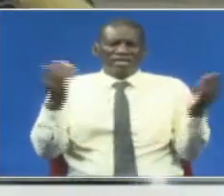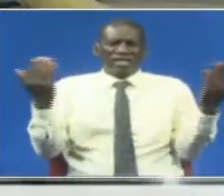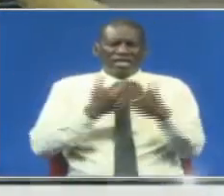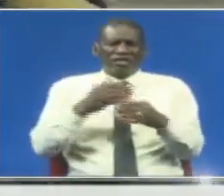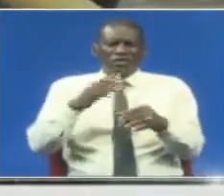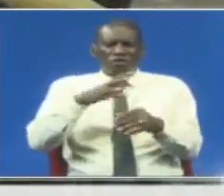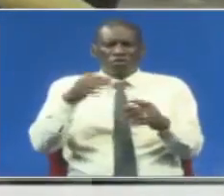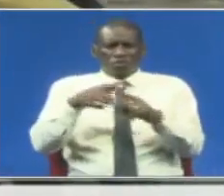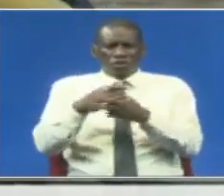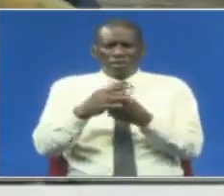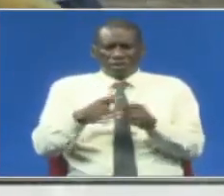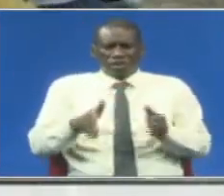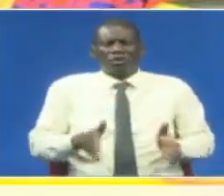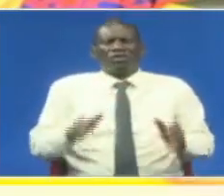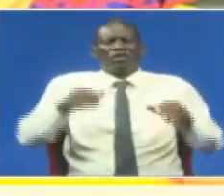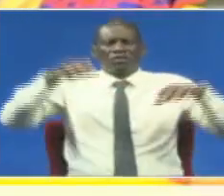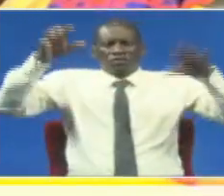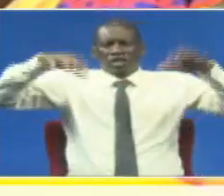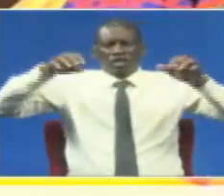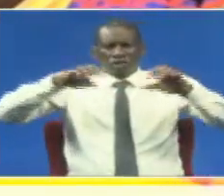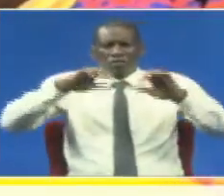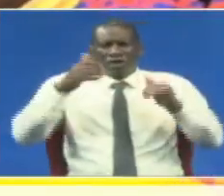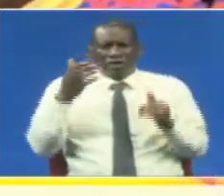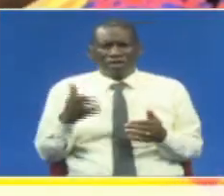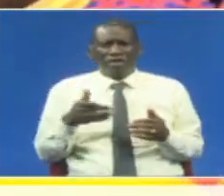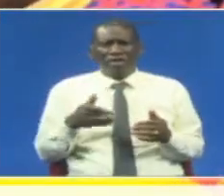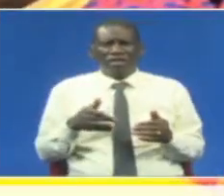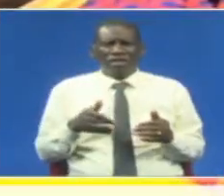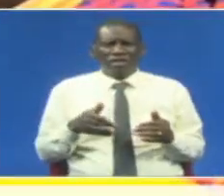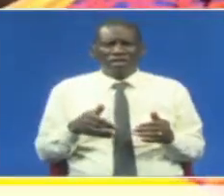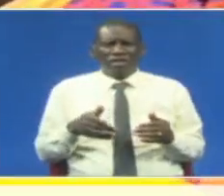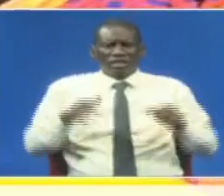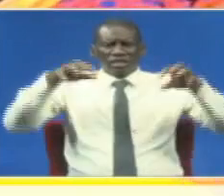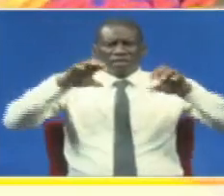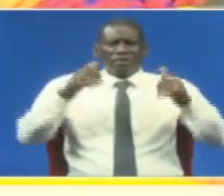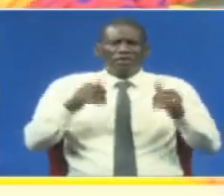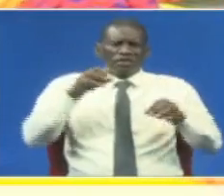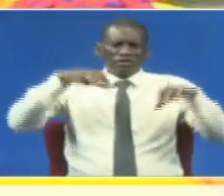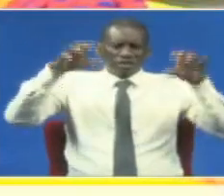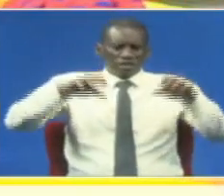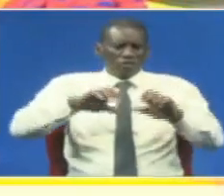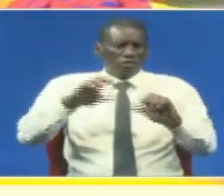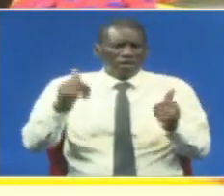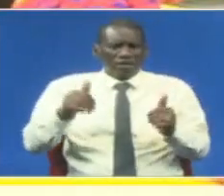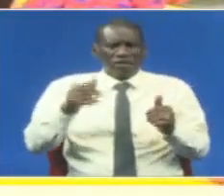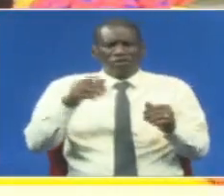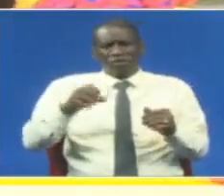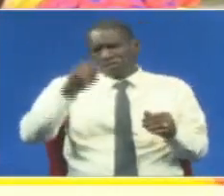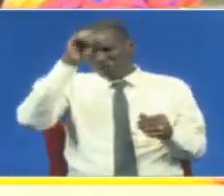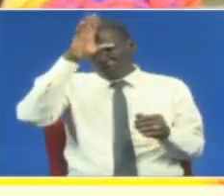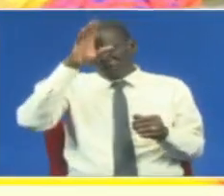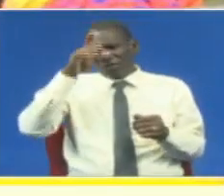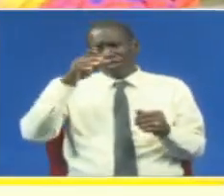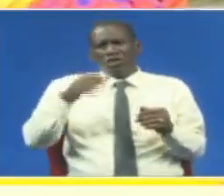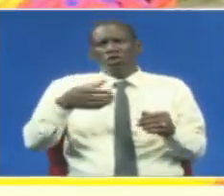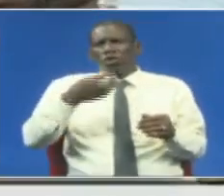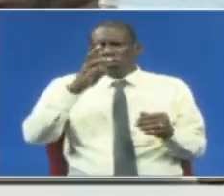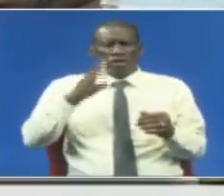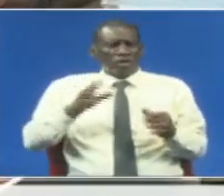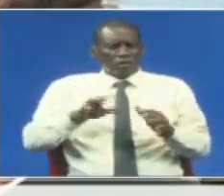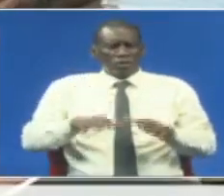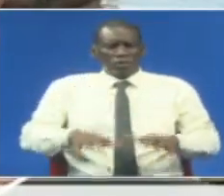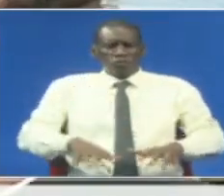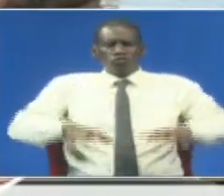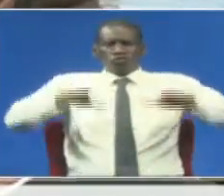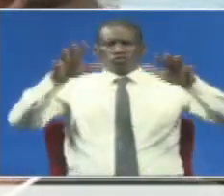barabara nakwambia kukinyesha mvua ile mvua kweli hii si haijanyesha hapa. Ikinyesha vizuri utashangaa hapa maji yakupitiki.